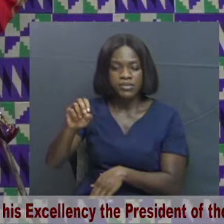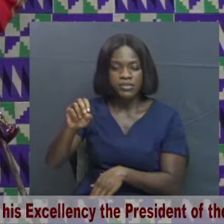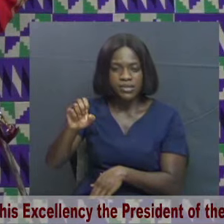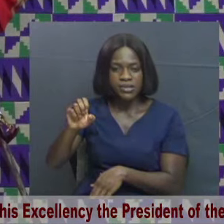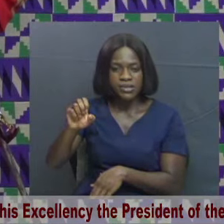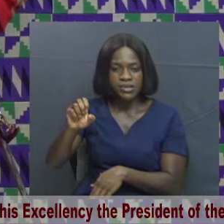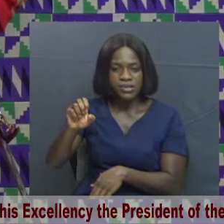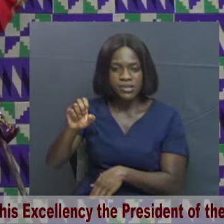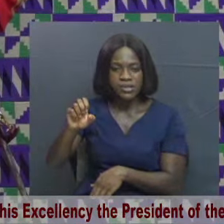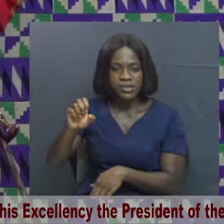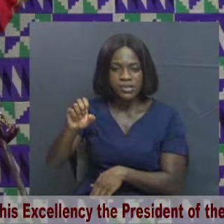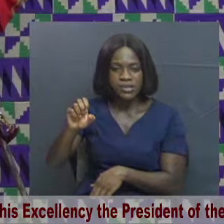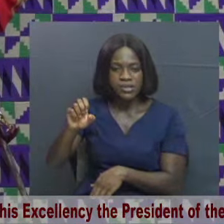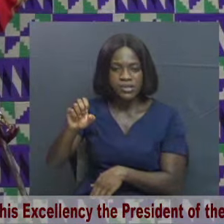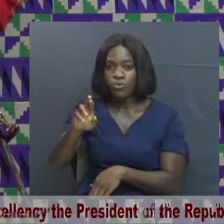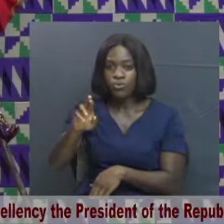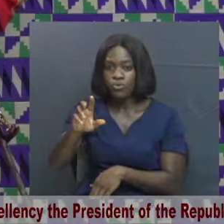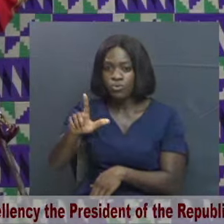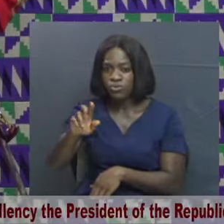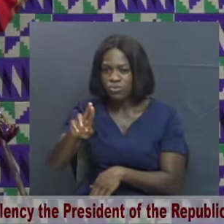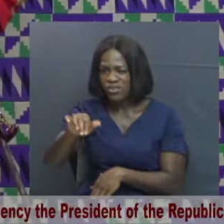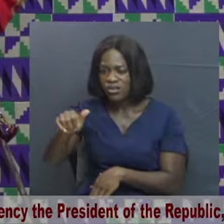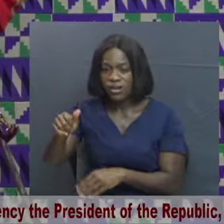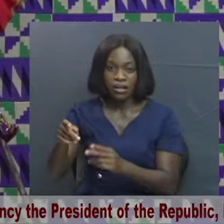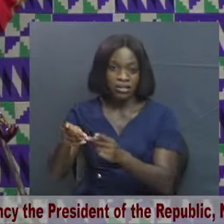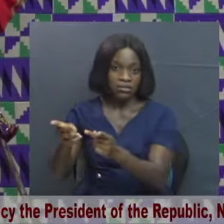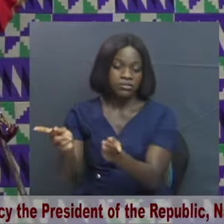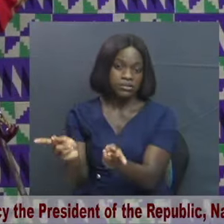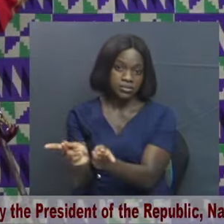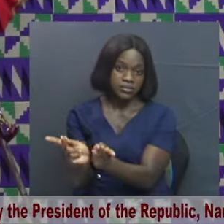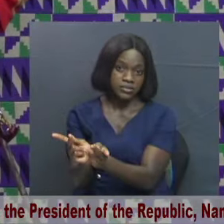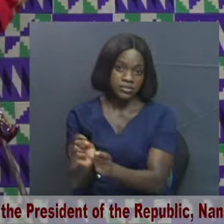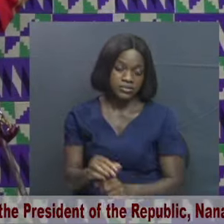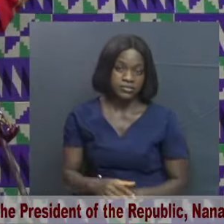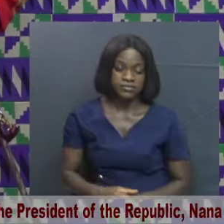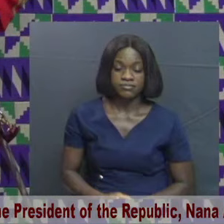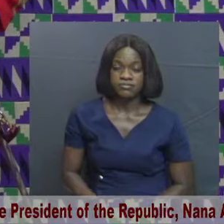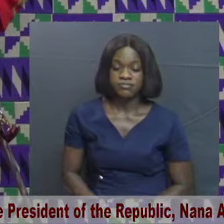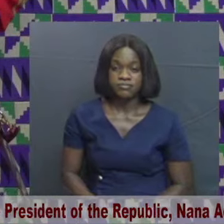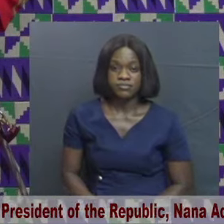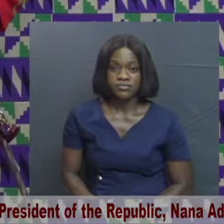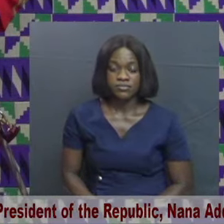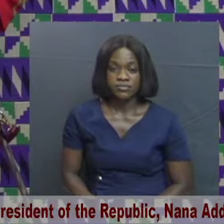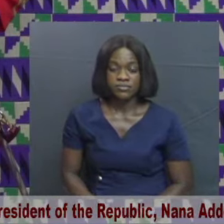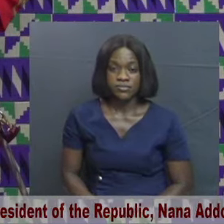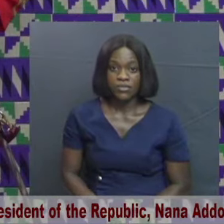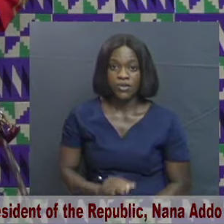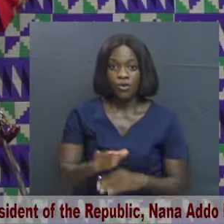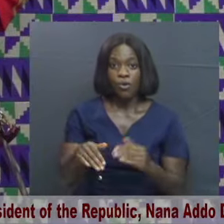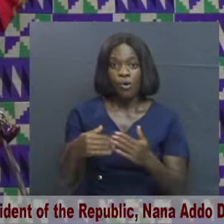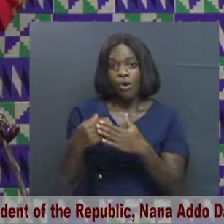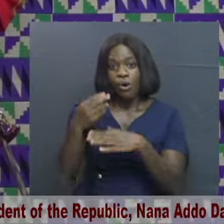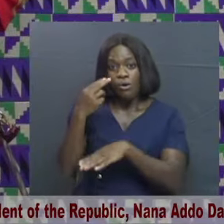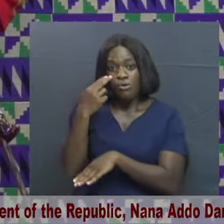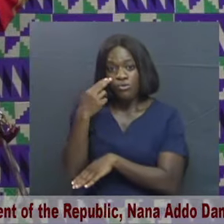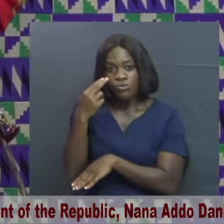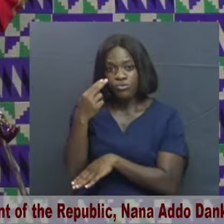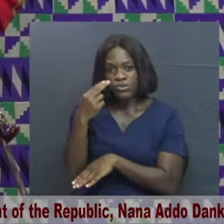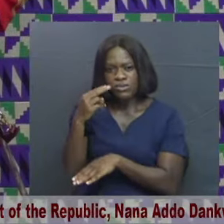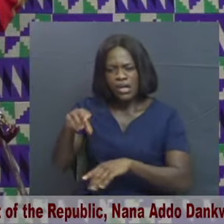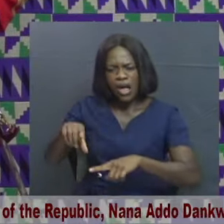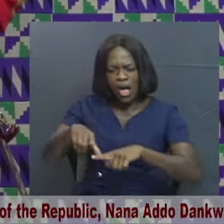amongst others the speaker we all witnessed a spectacular